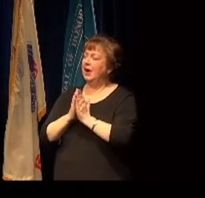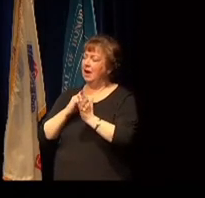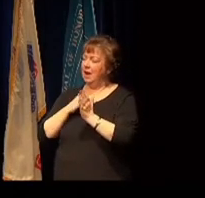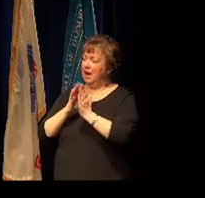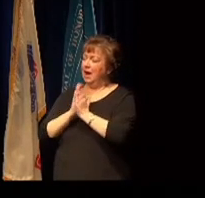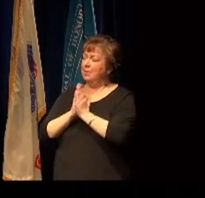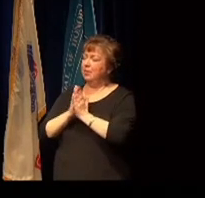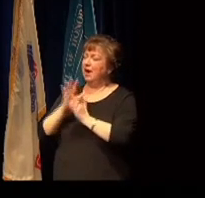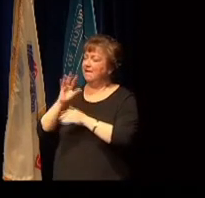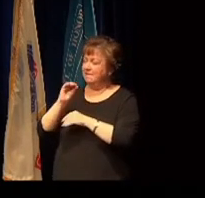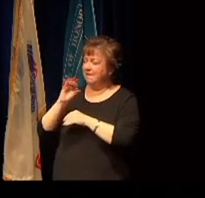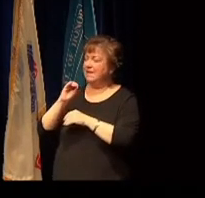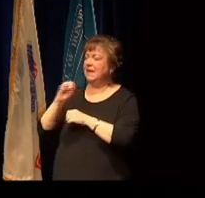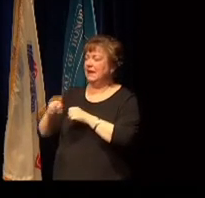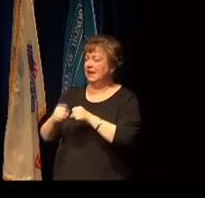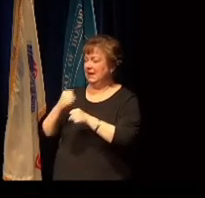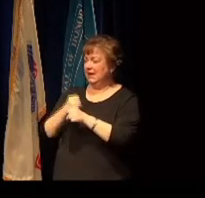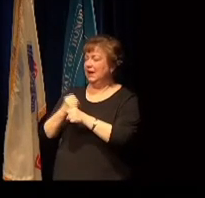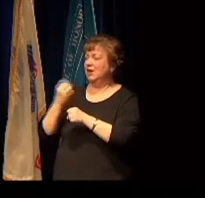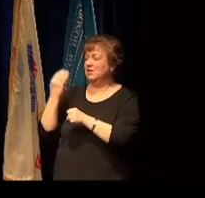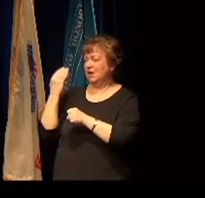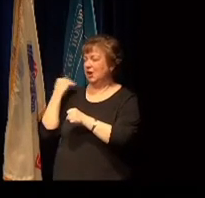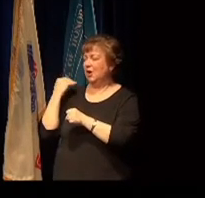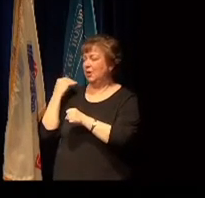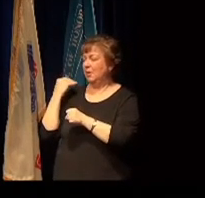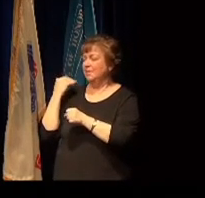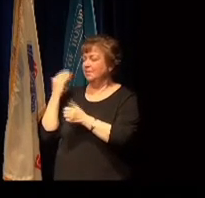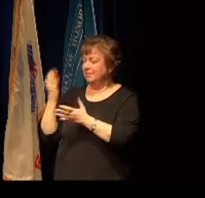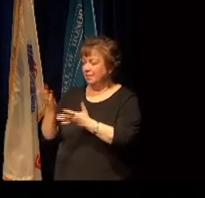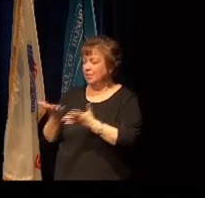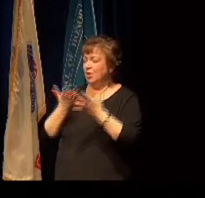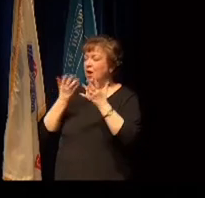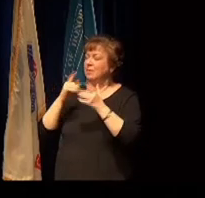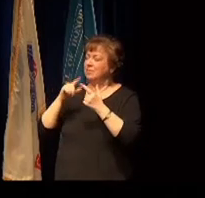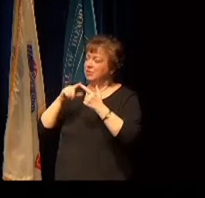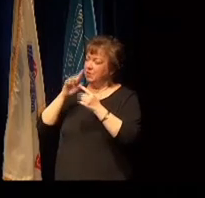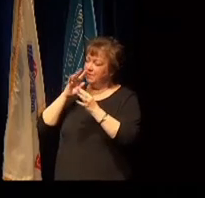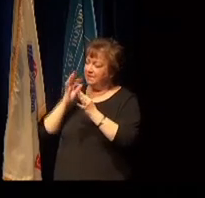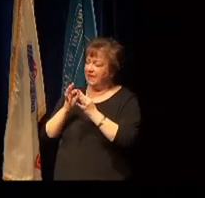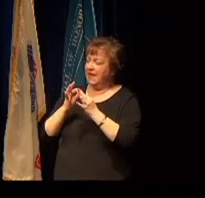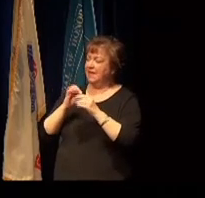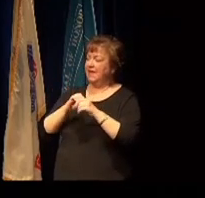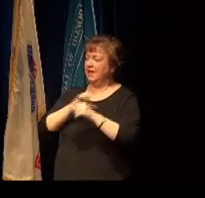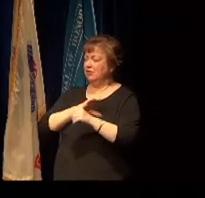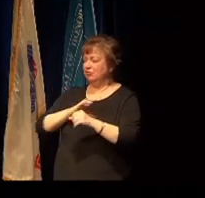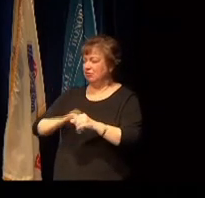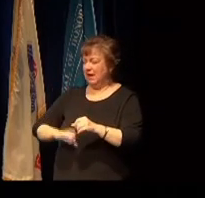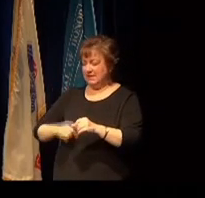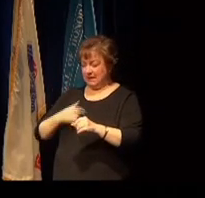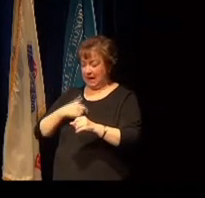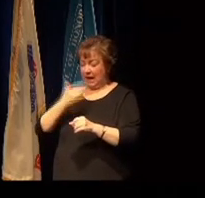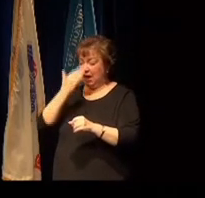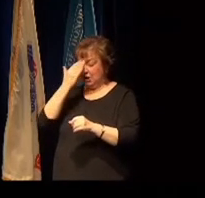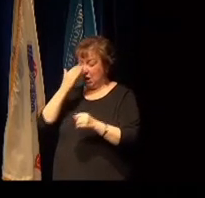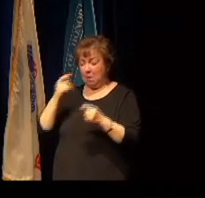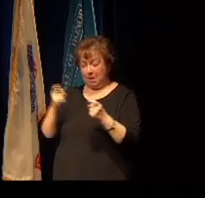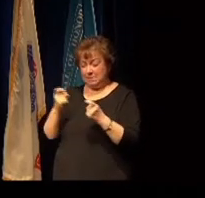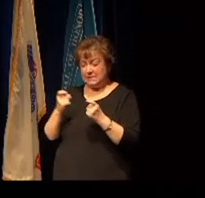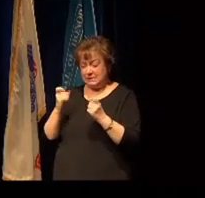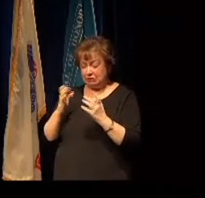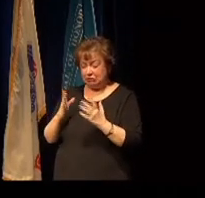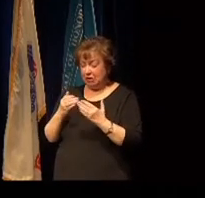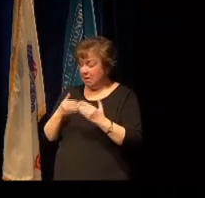me to faith in Christ. I realized that I was a sinner, that I was lost without Christ. I believe that about